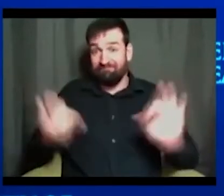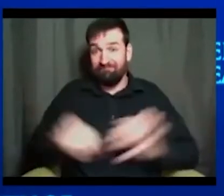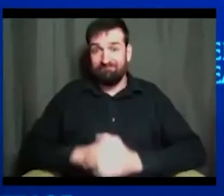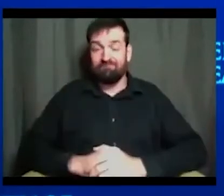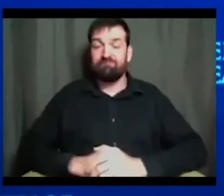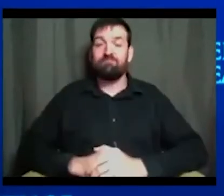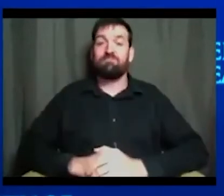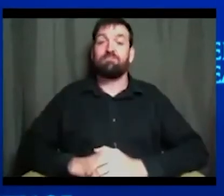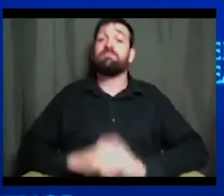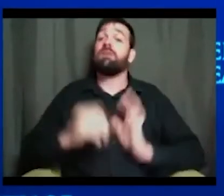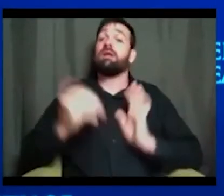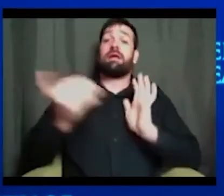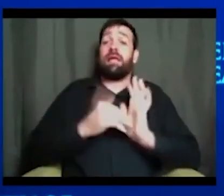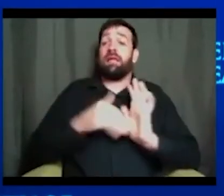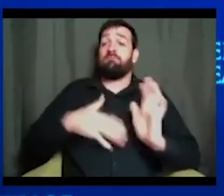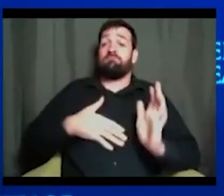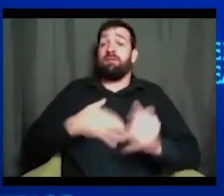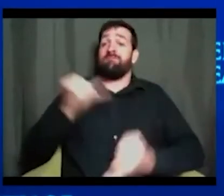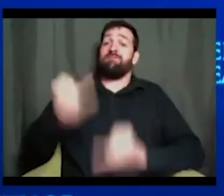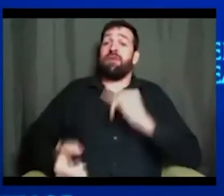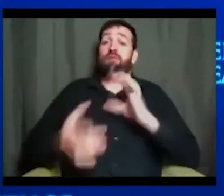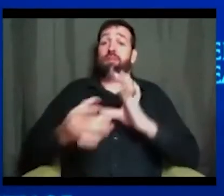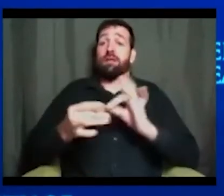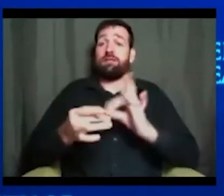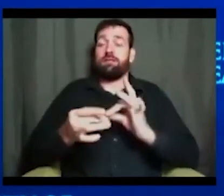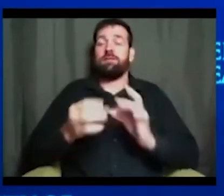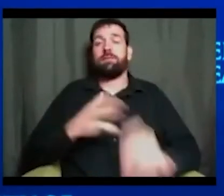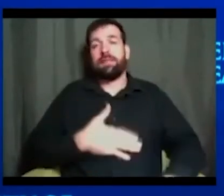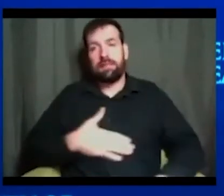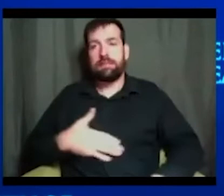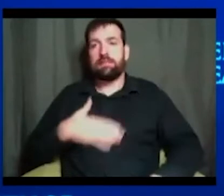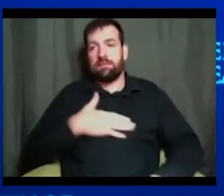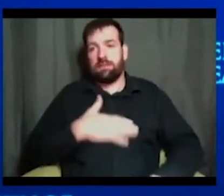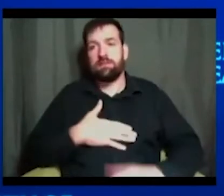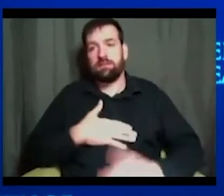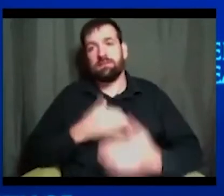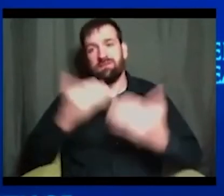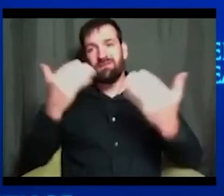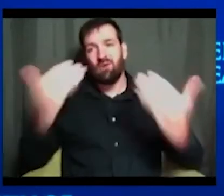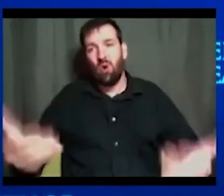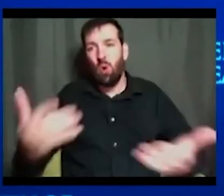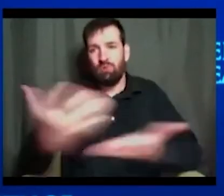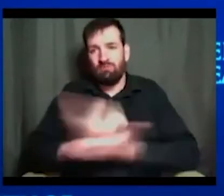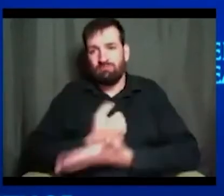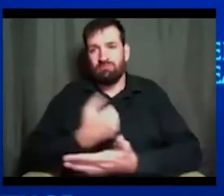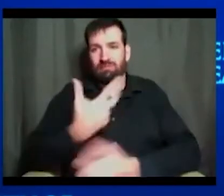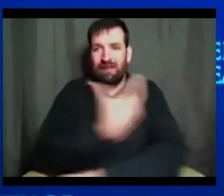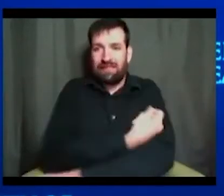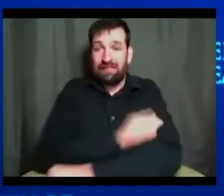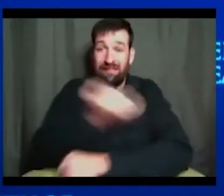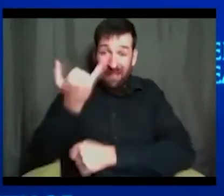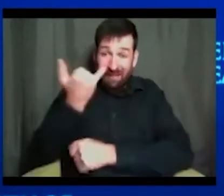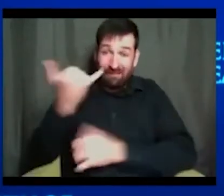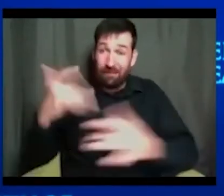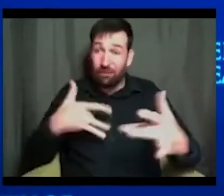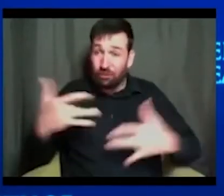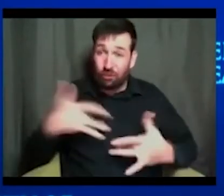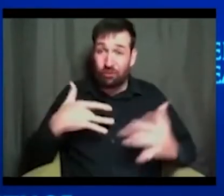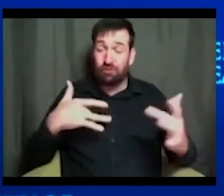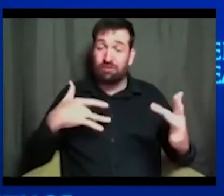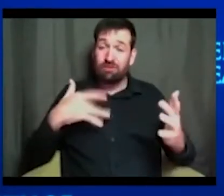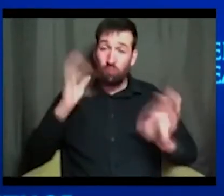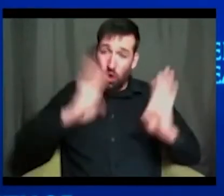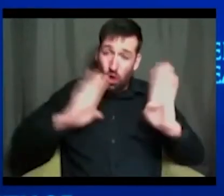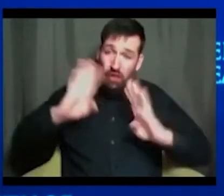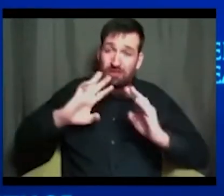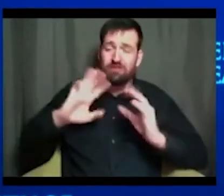again, I think my final thoughts are, please go get your vaccination. If you've still got concerns and are worried, please talk to your doctor. Please